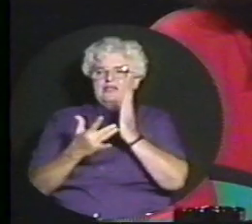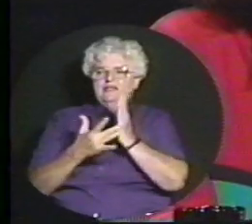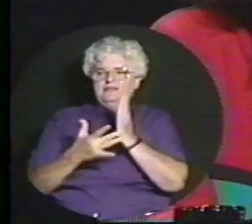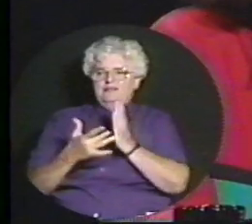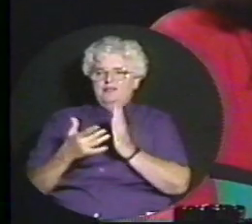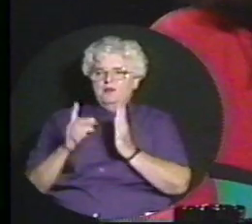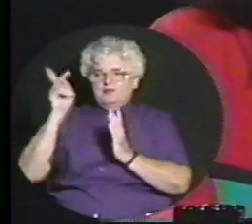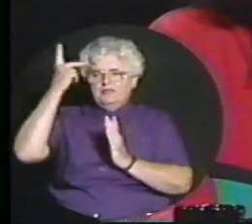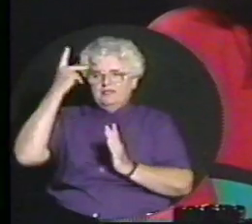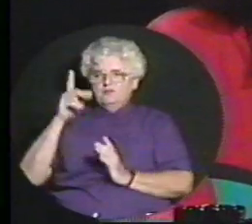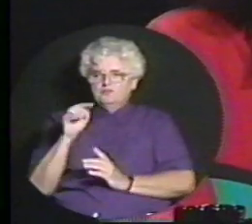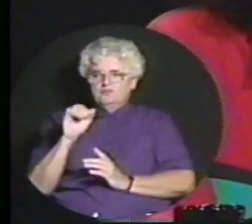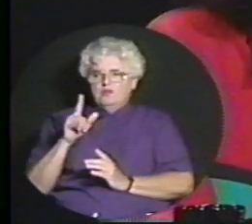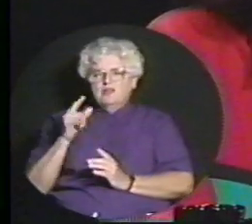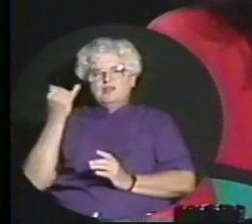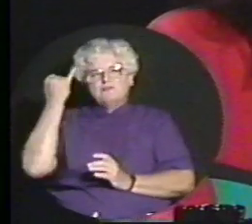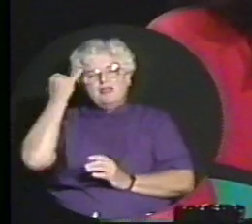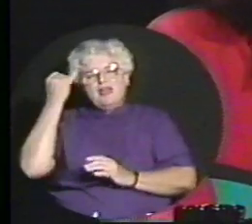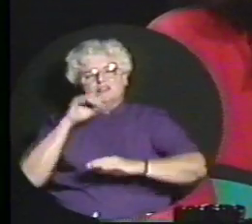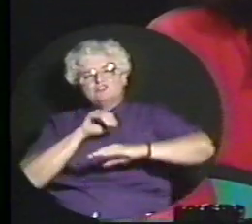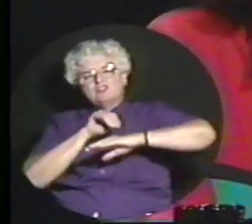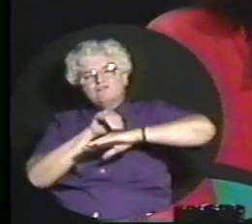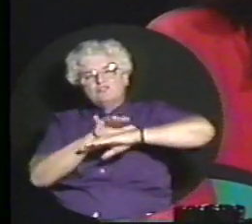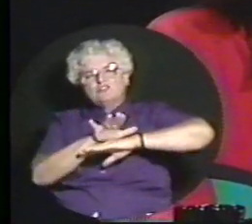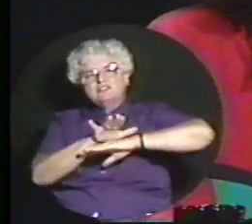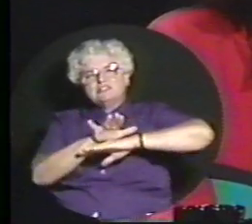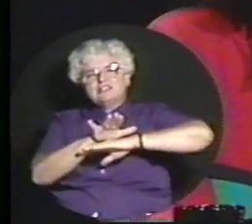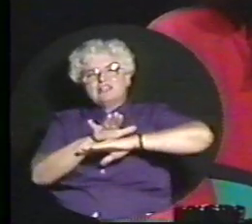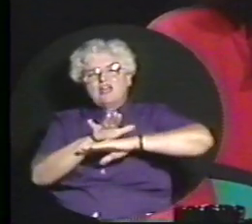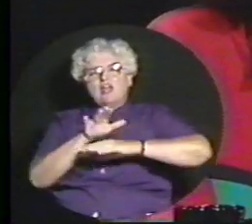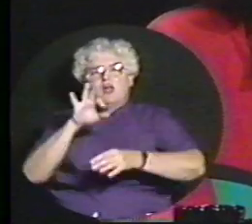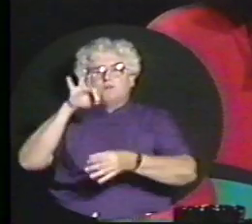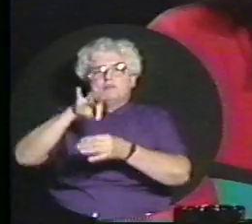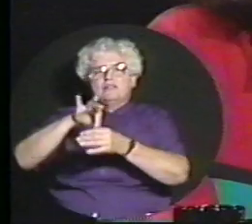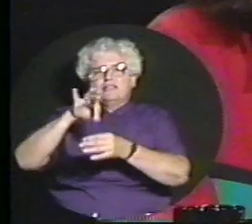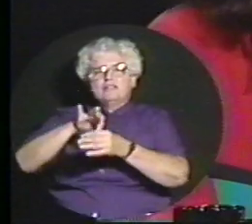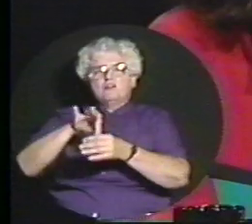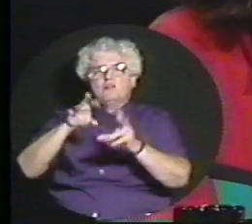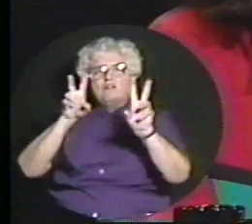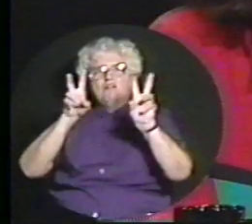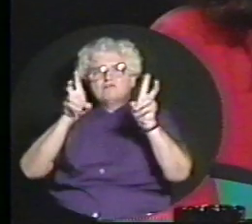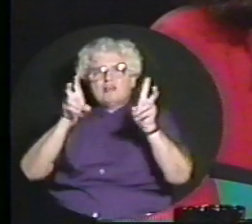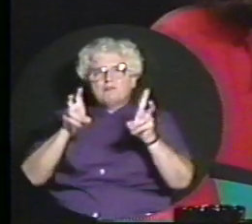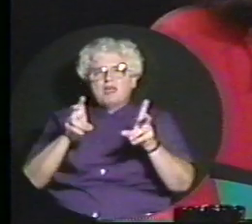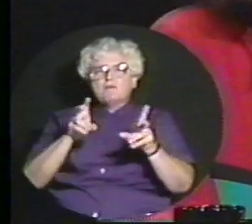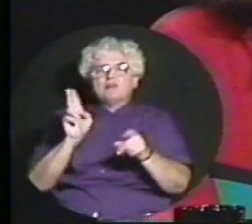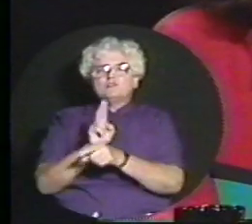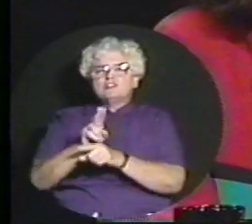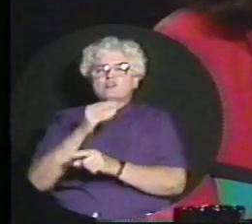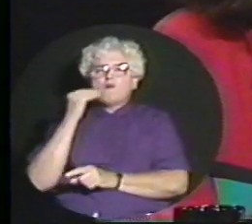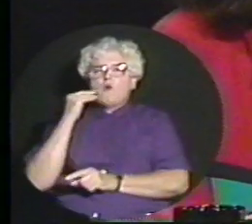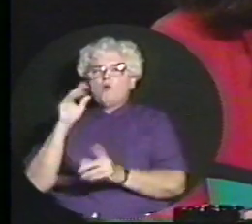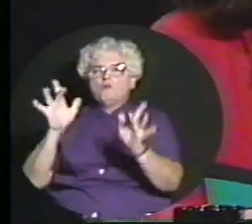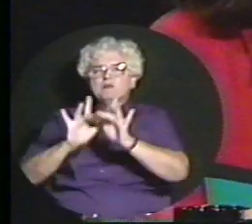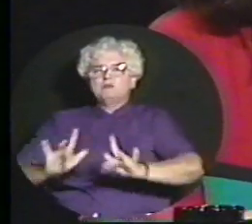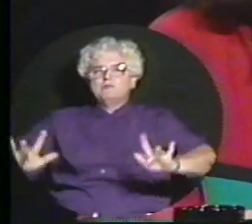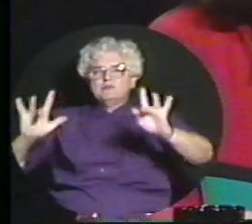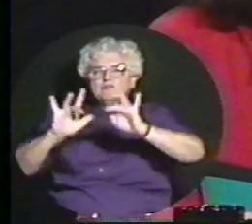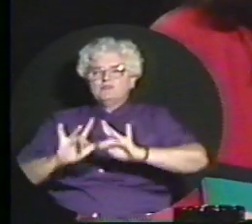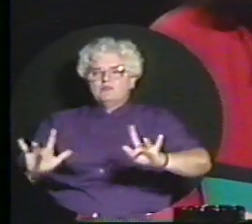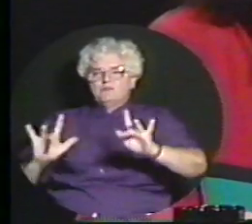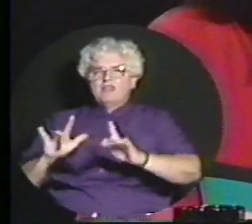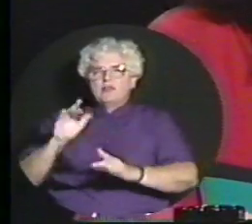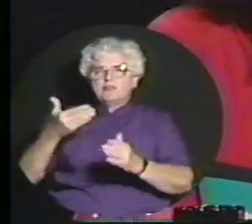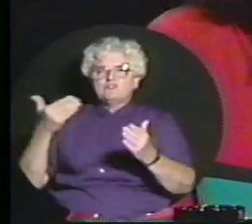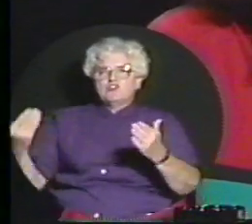and imagine being able to influence the outcome of a political issue by using your home computer. As Dialogue's Paul Nickel tells us, there's a